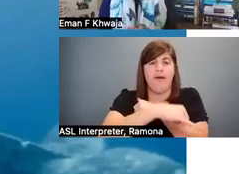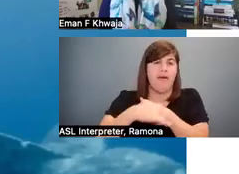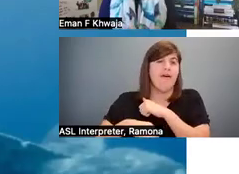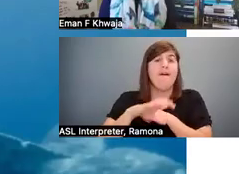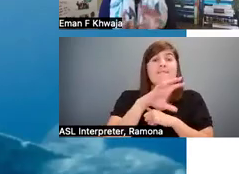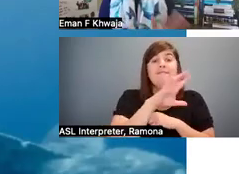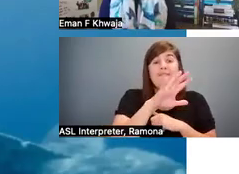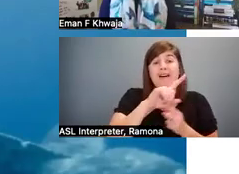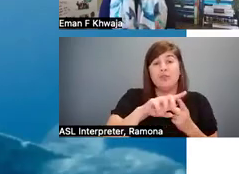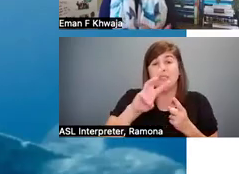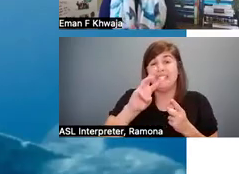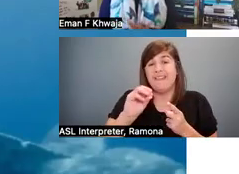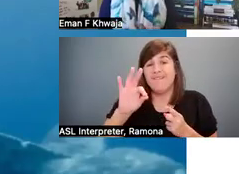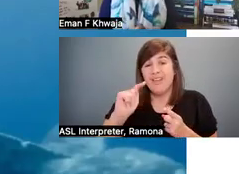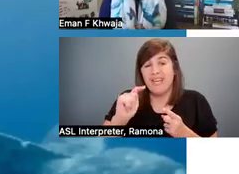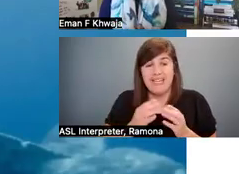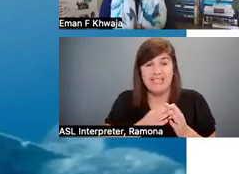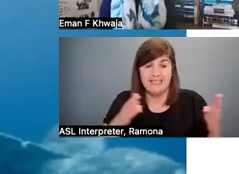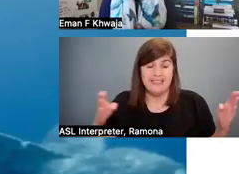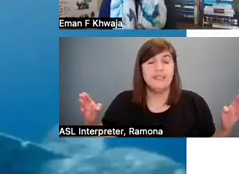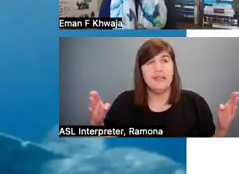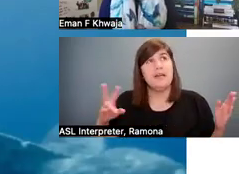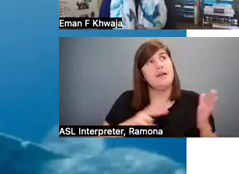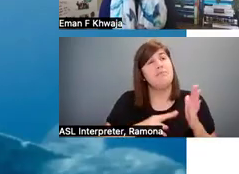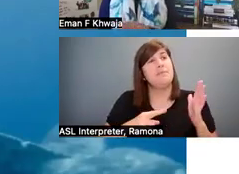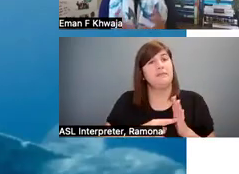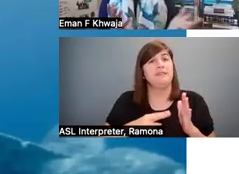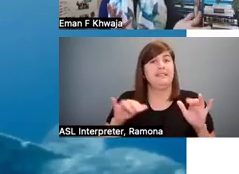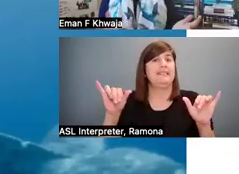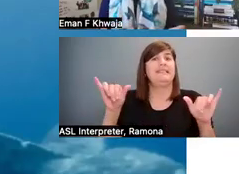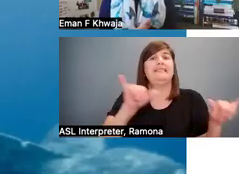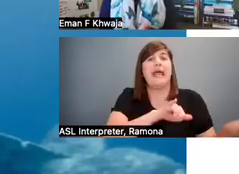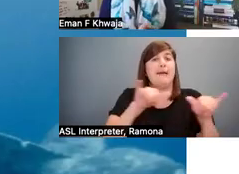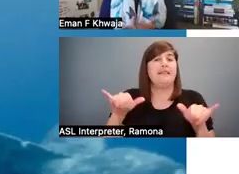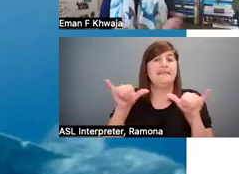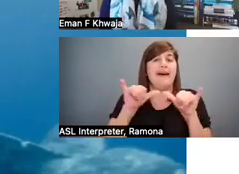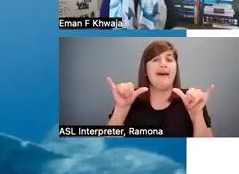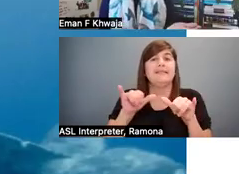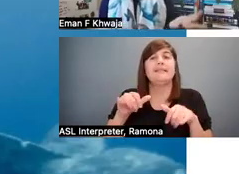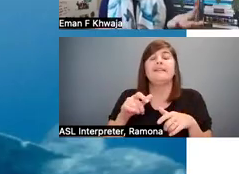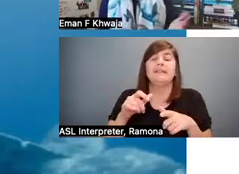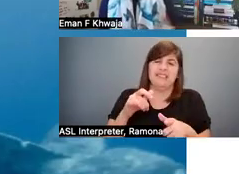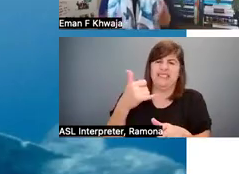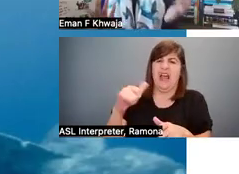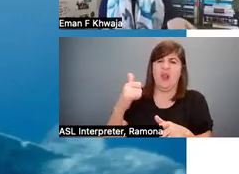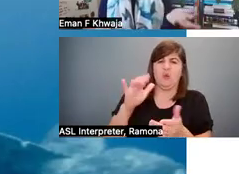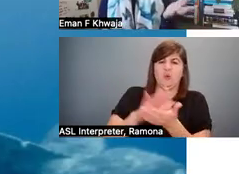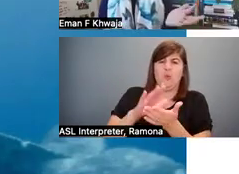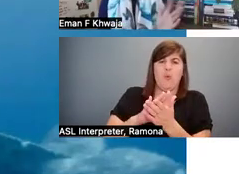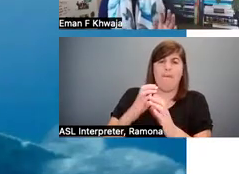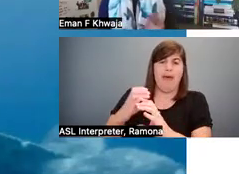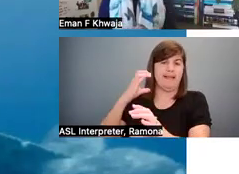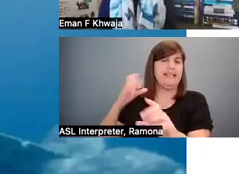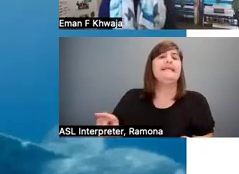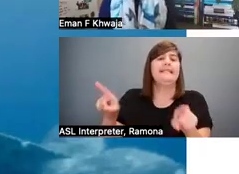feet long, approximately the size of a big giant yellow school bus. So if you have ever gone to school on a big giant yellow school bus, that's about the